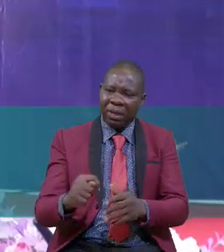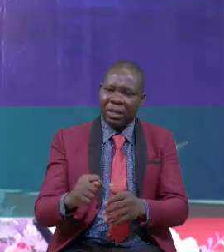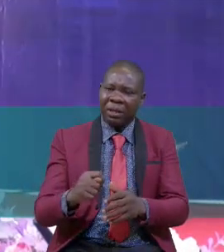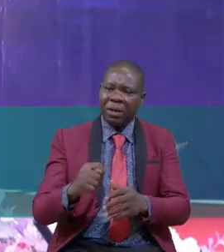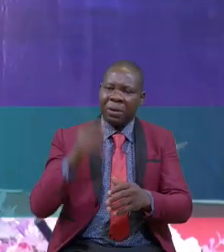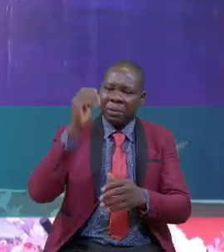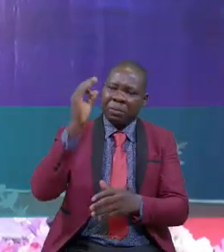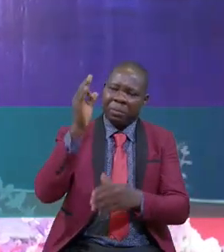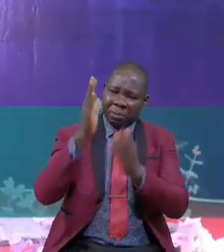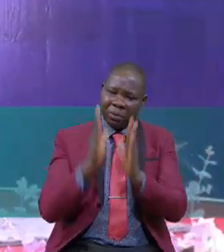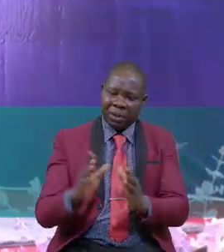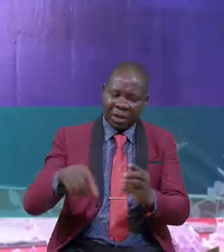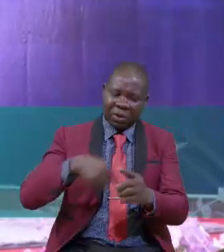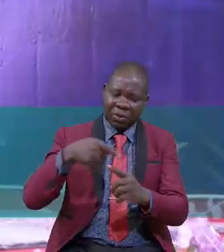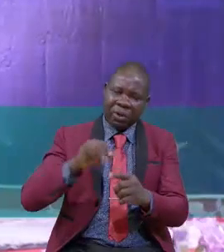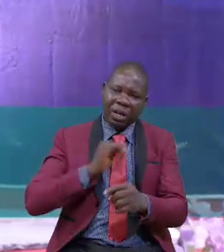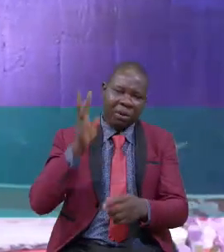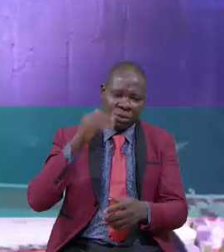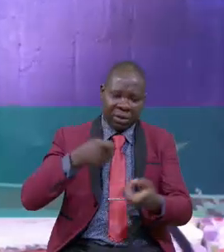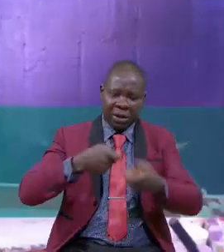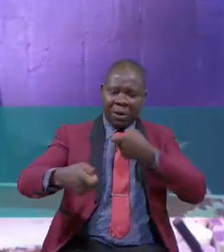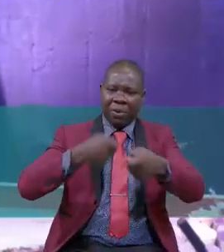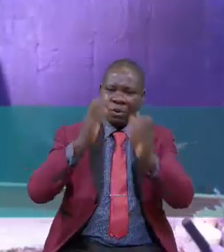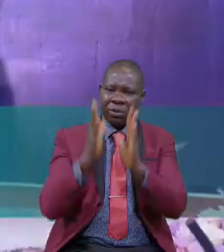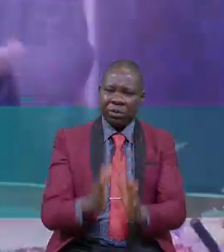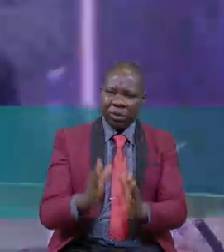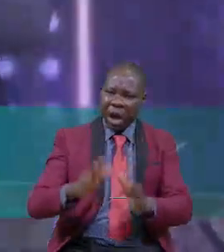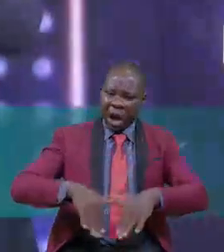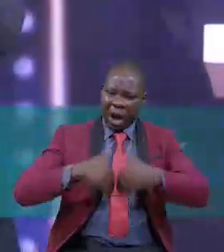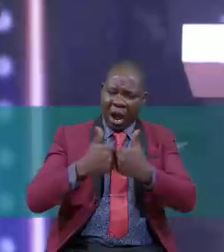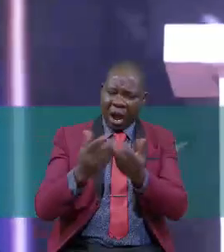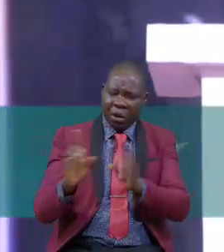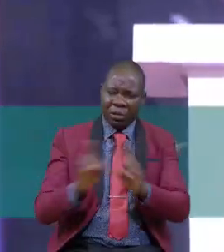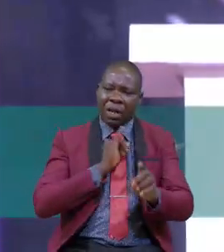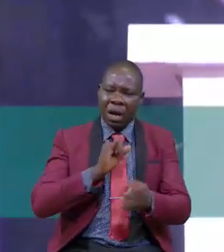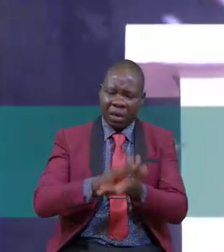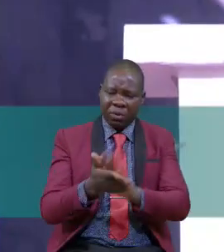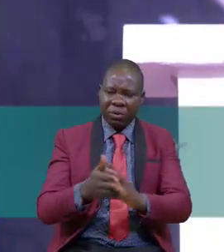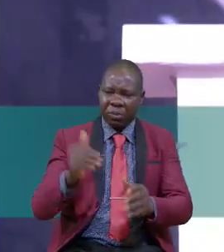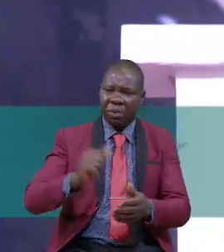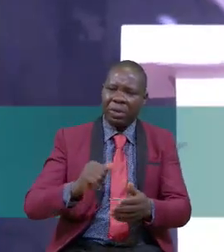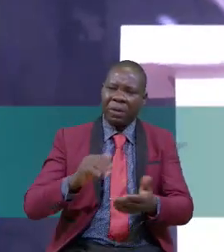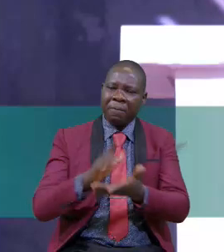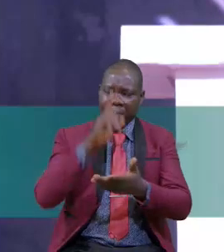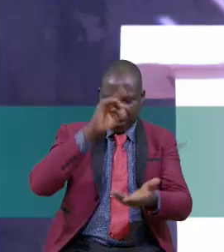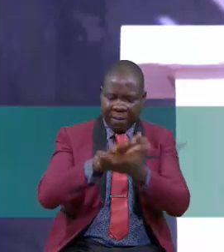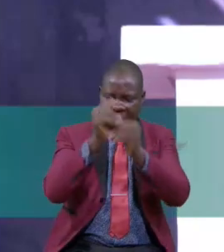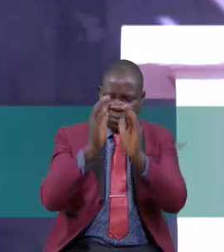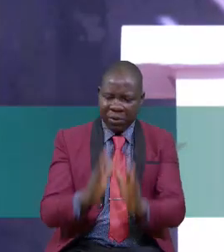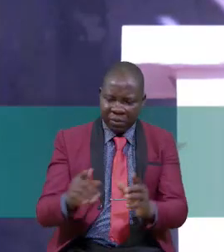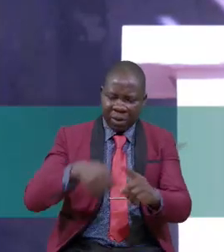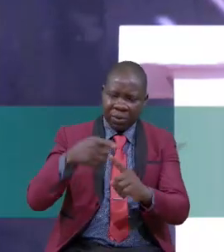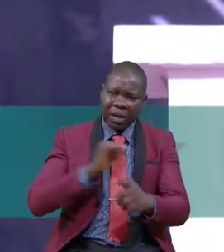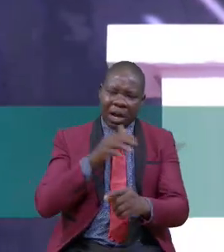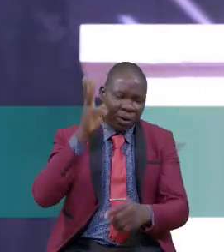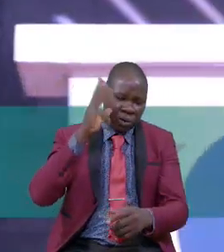How could I become a believer when I was blasphemous? He says, I recognize this. It is the